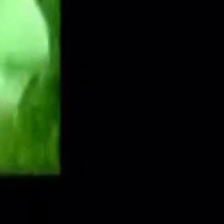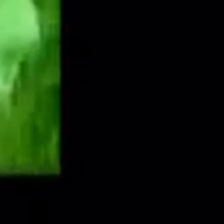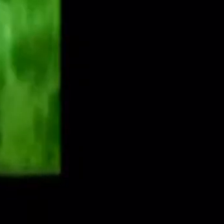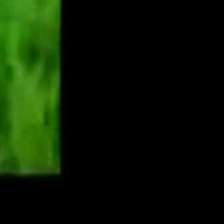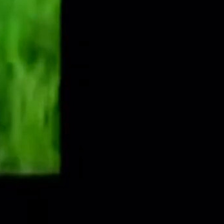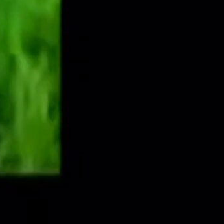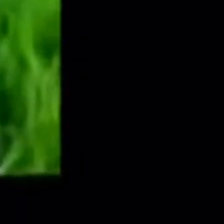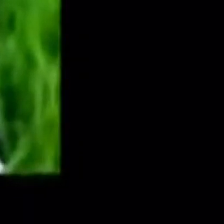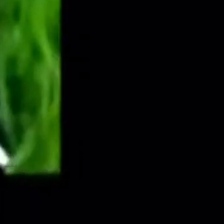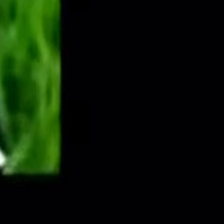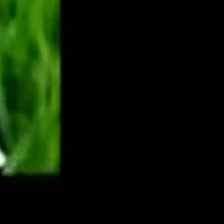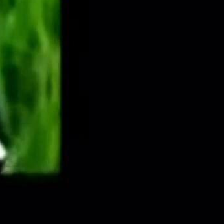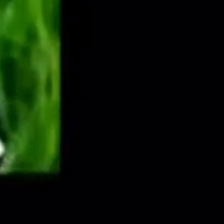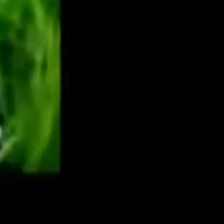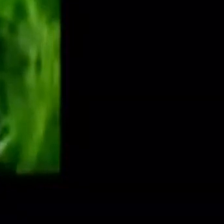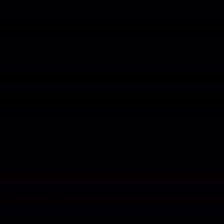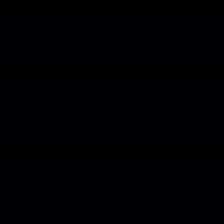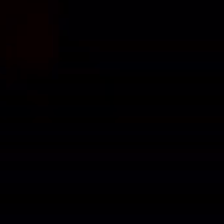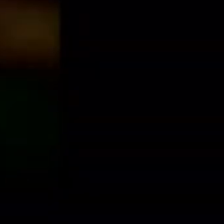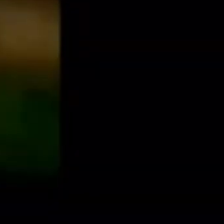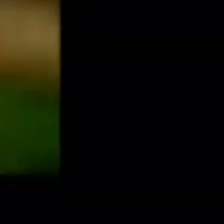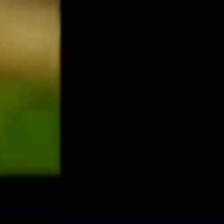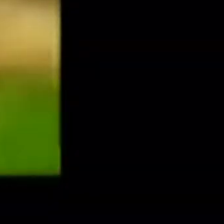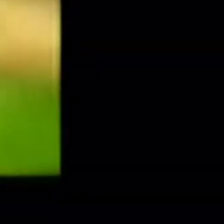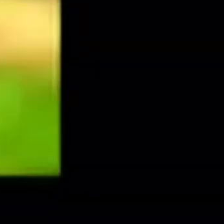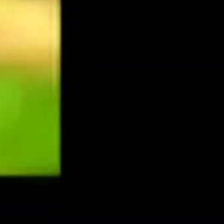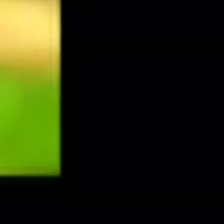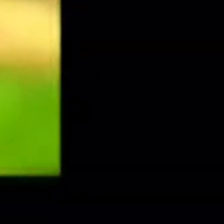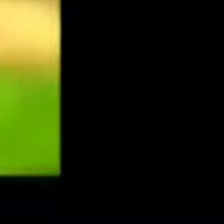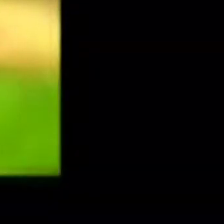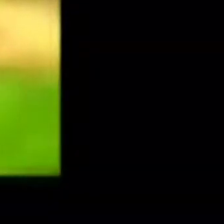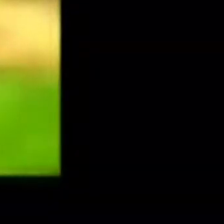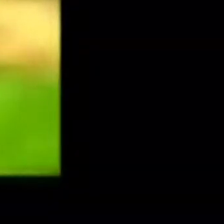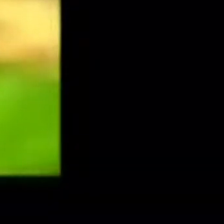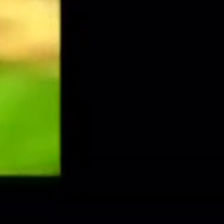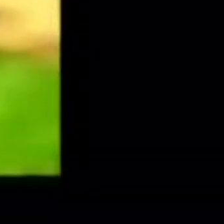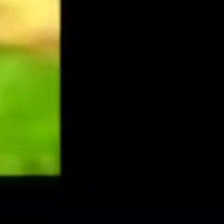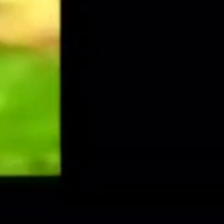As a John Joe.